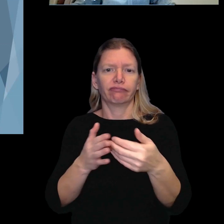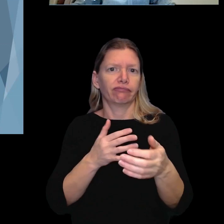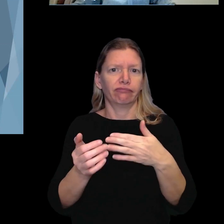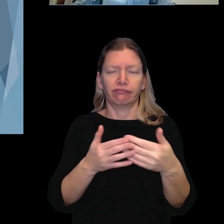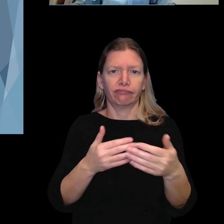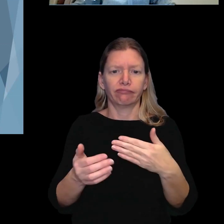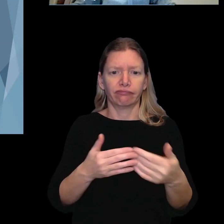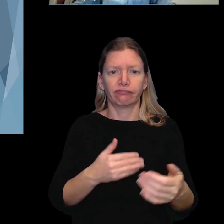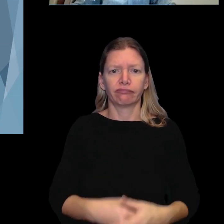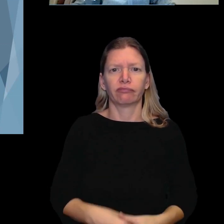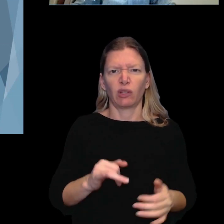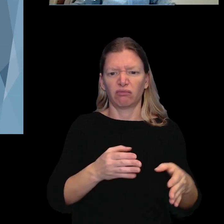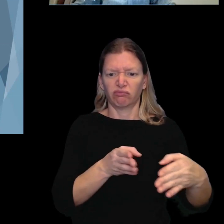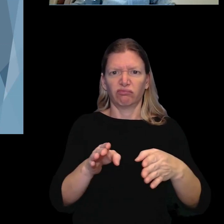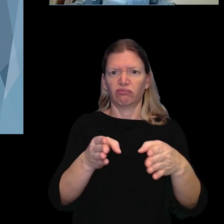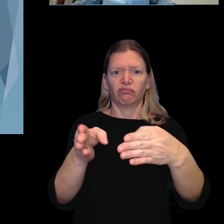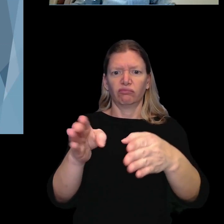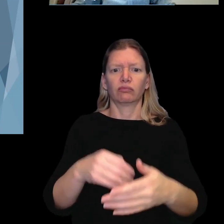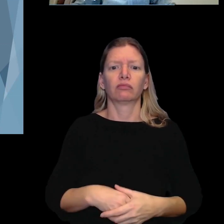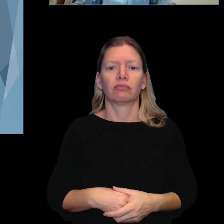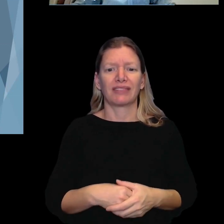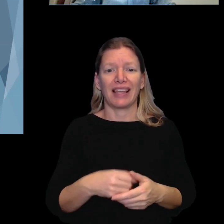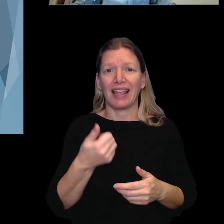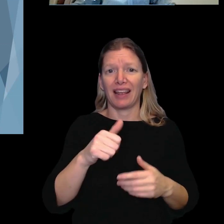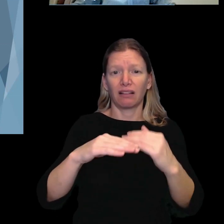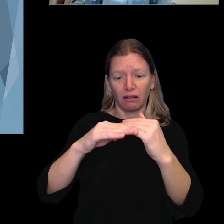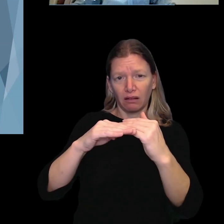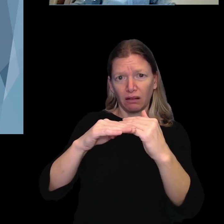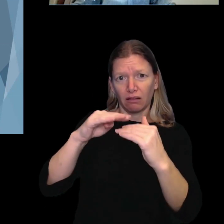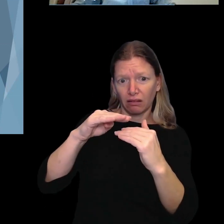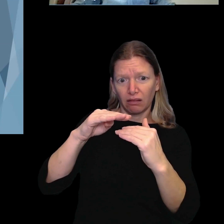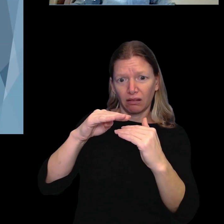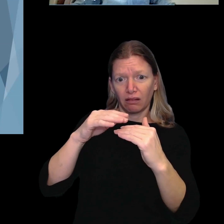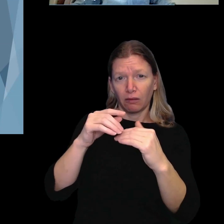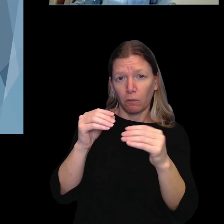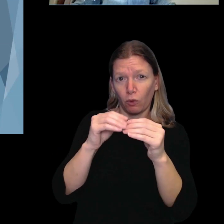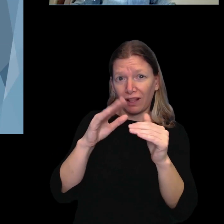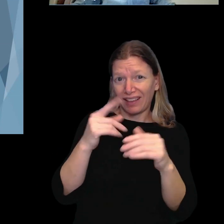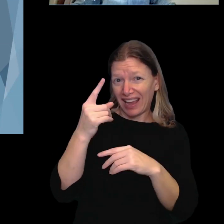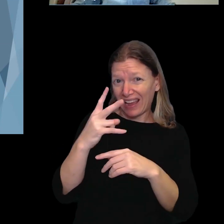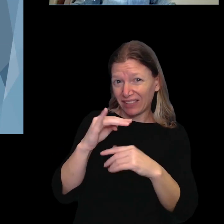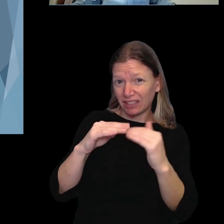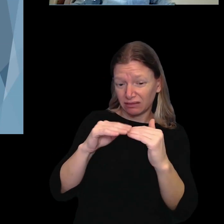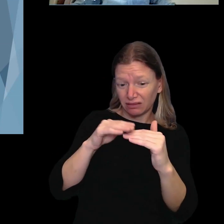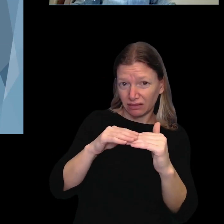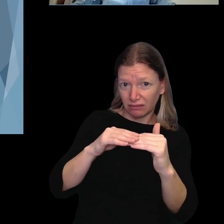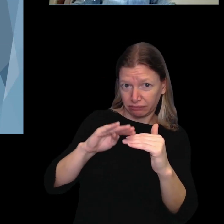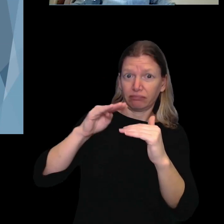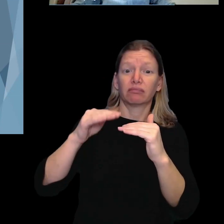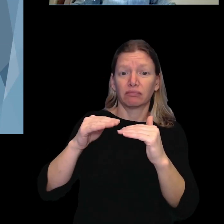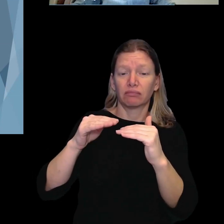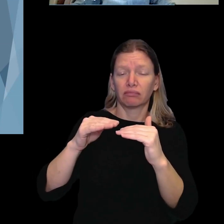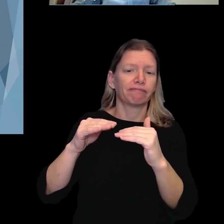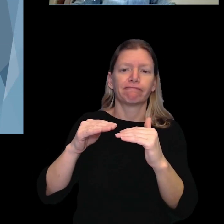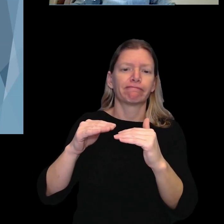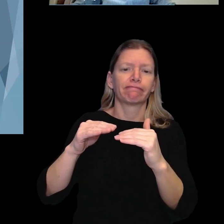travel that a person would be taking. So anything, any rise or